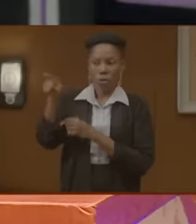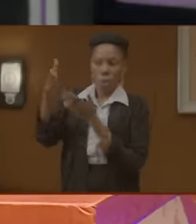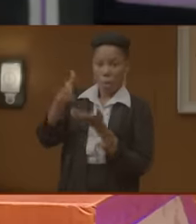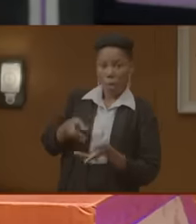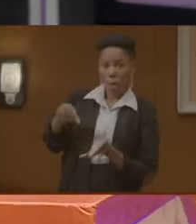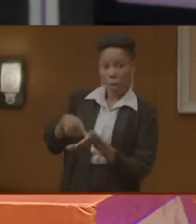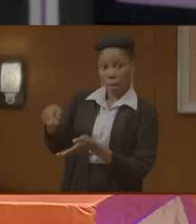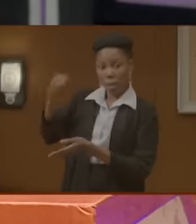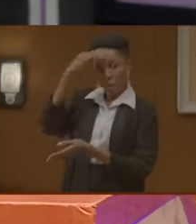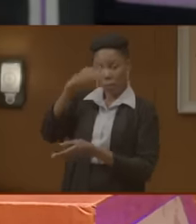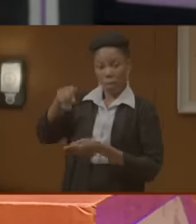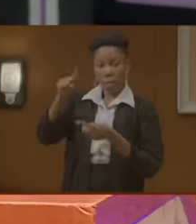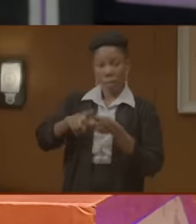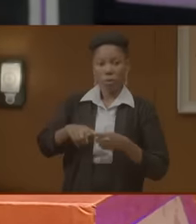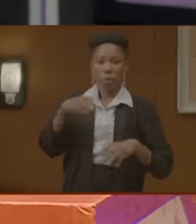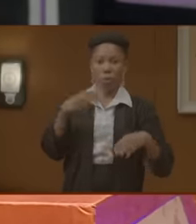Yes. So what happened?